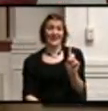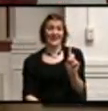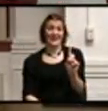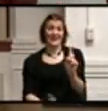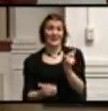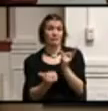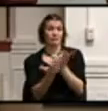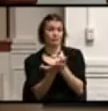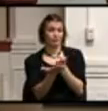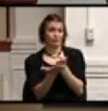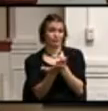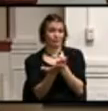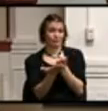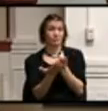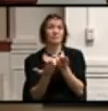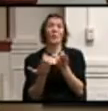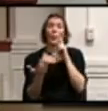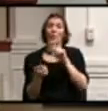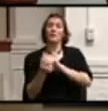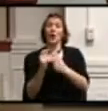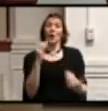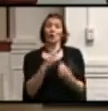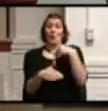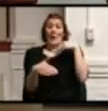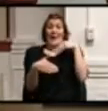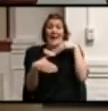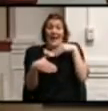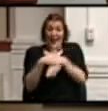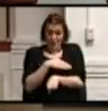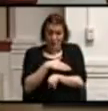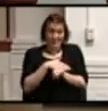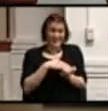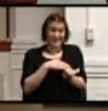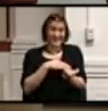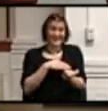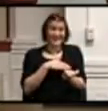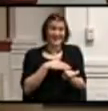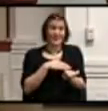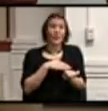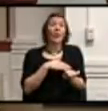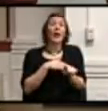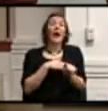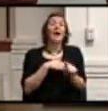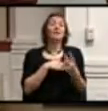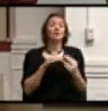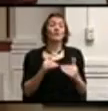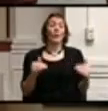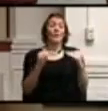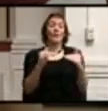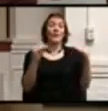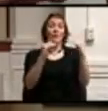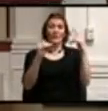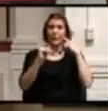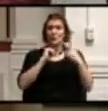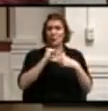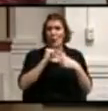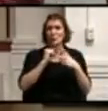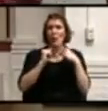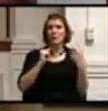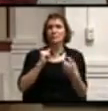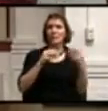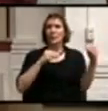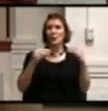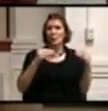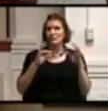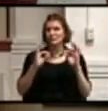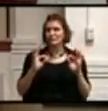as it's being developed now, this is the new entrance. This is a two-story space that you can, you know, at least have a little bit of grandeur